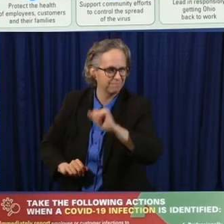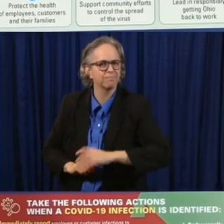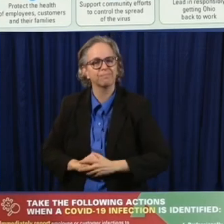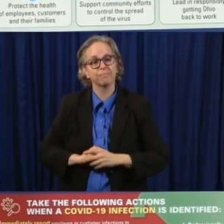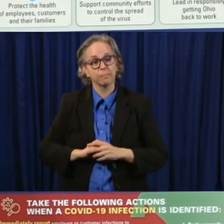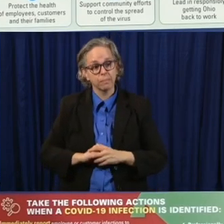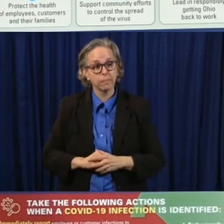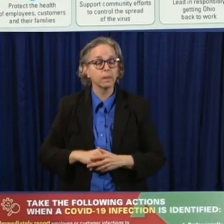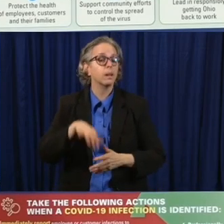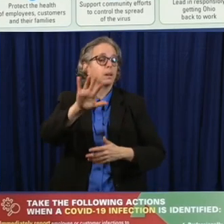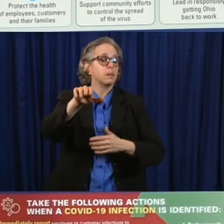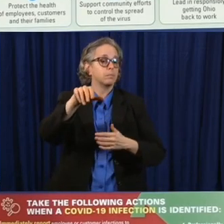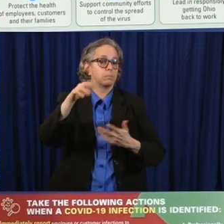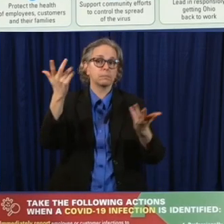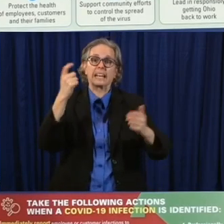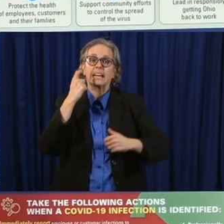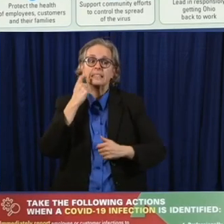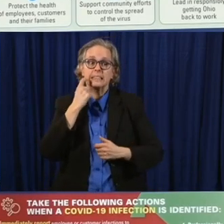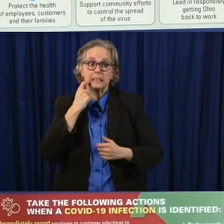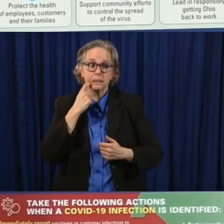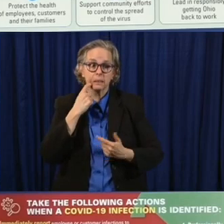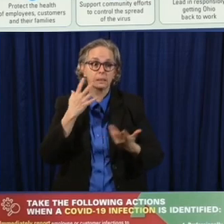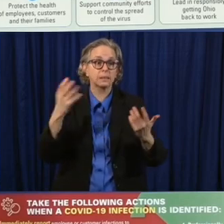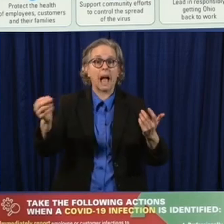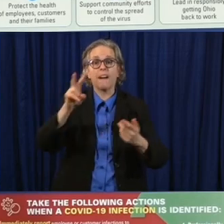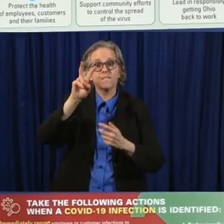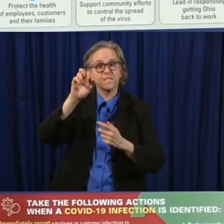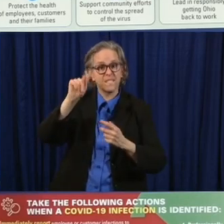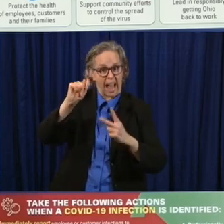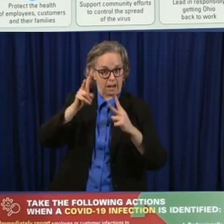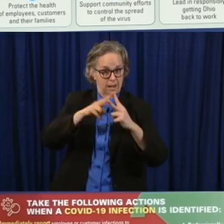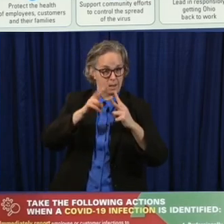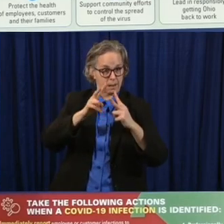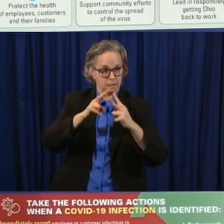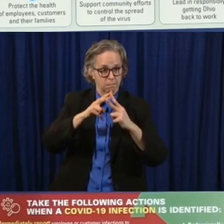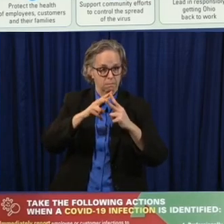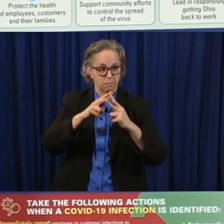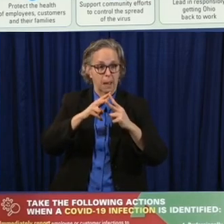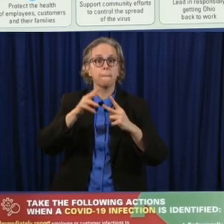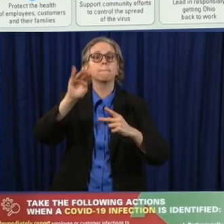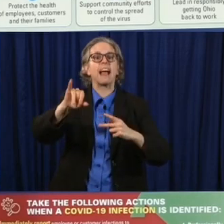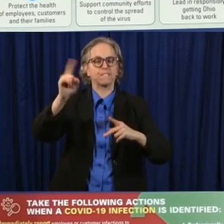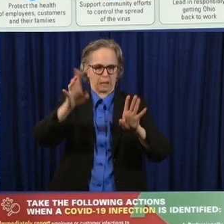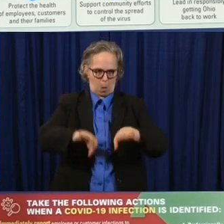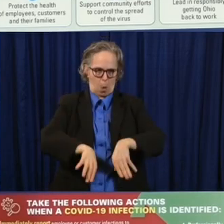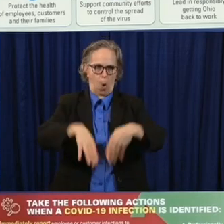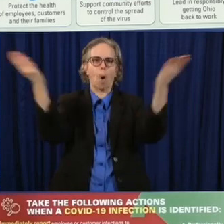veterinarians should also, beginning May 1, be able to be at full steam ahead.